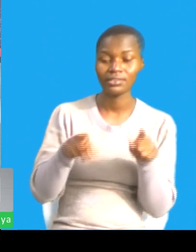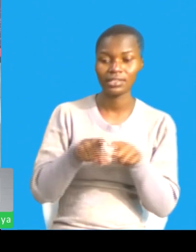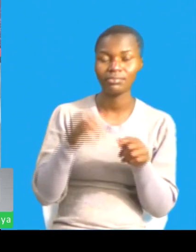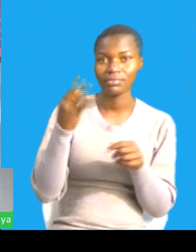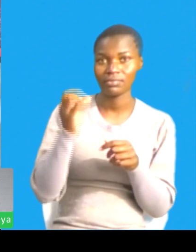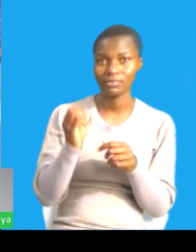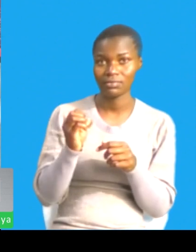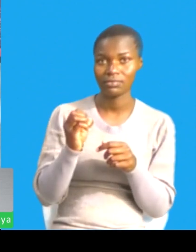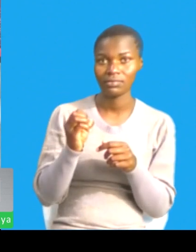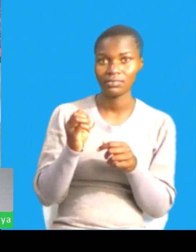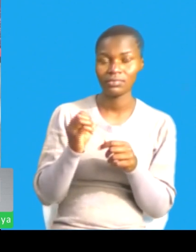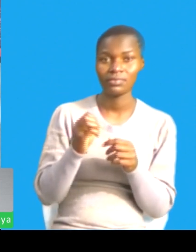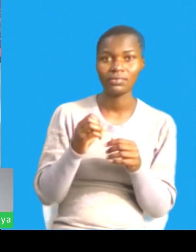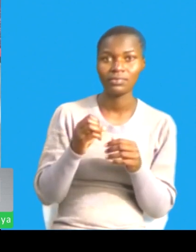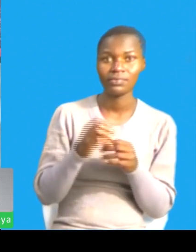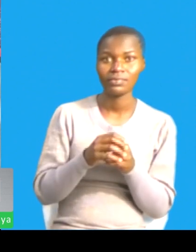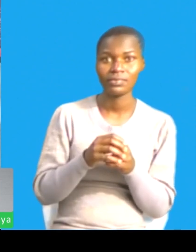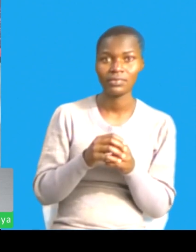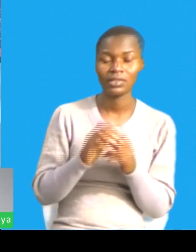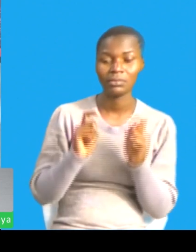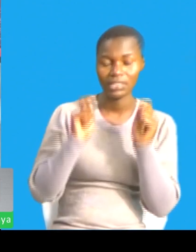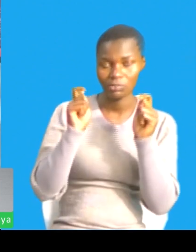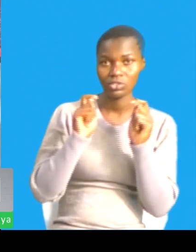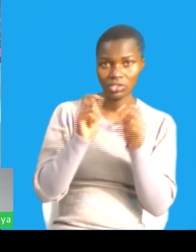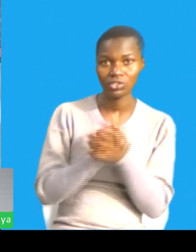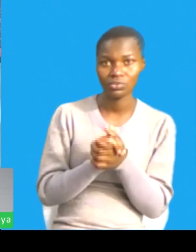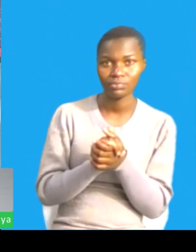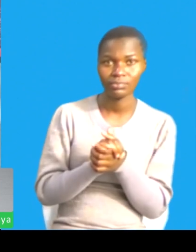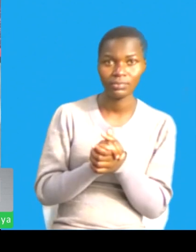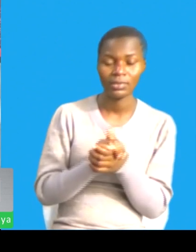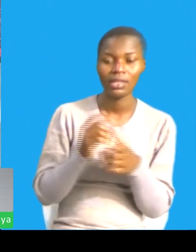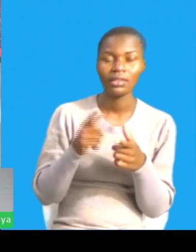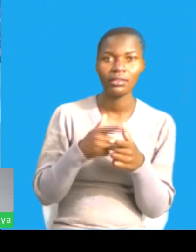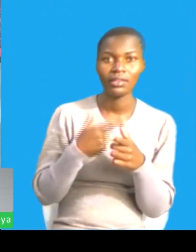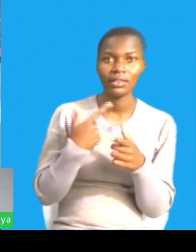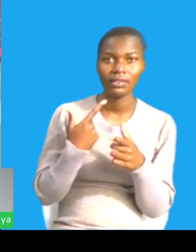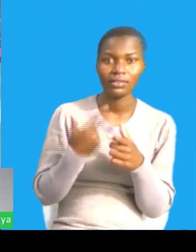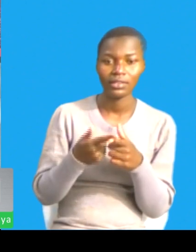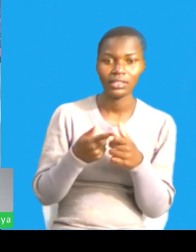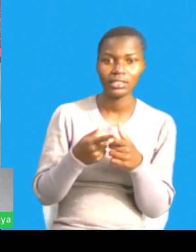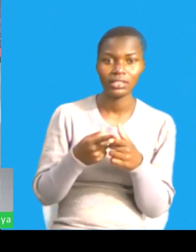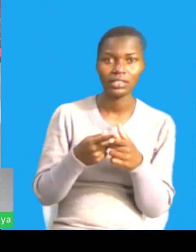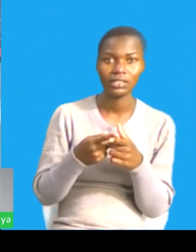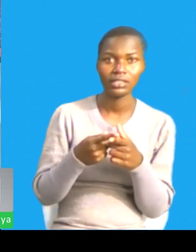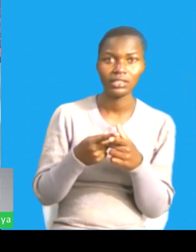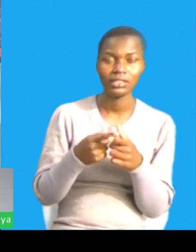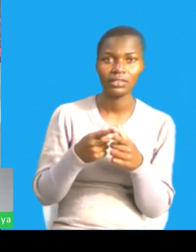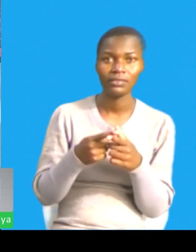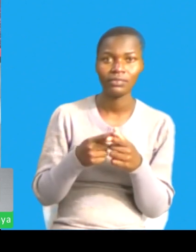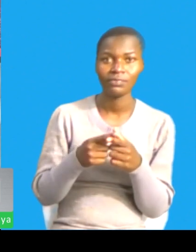I don't know what they mean by a procession, but there'll be a procession. Then from henceforth, from